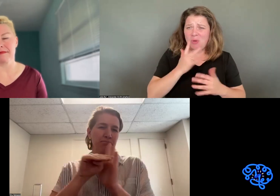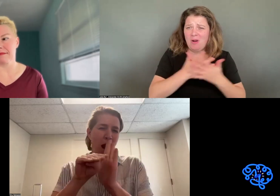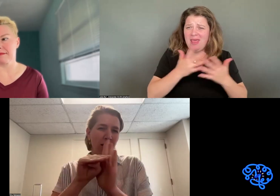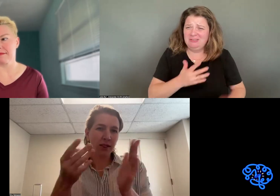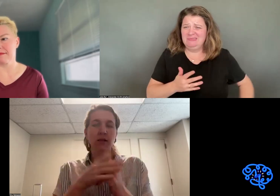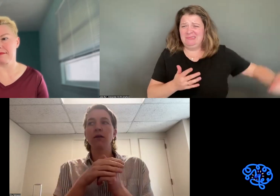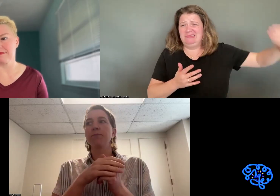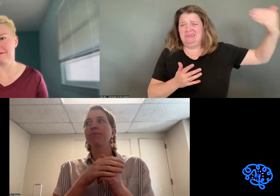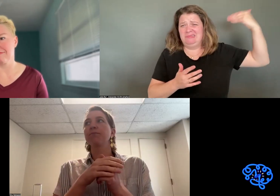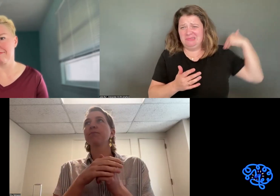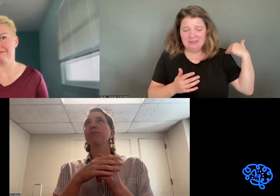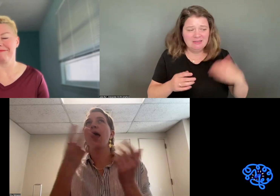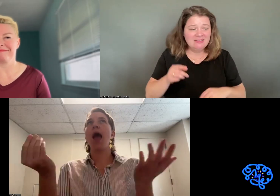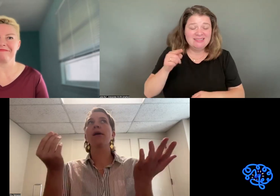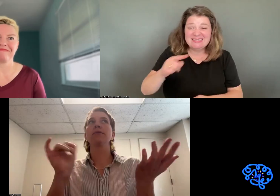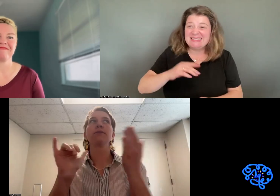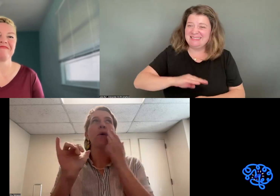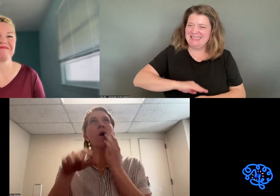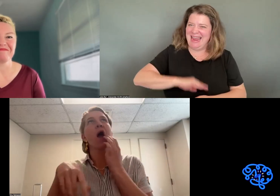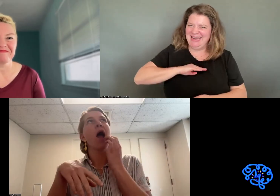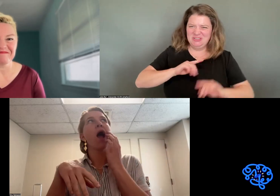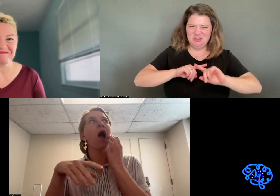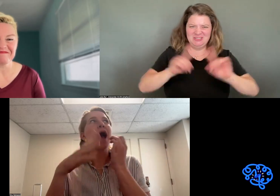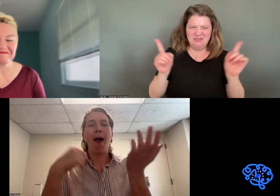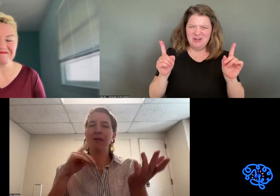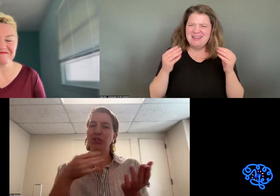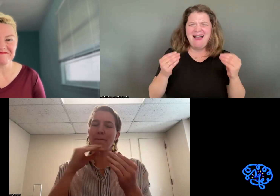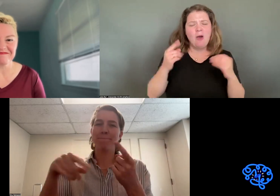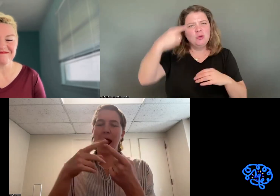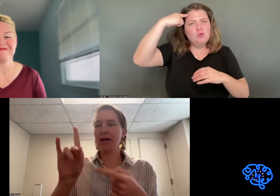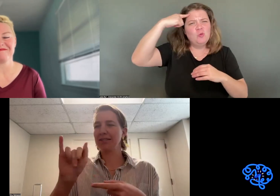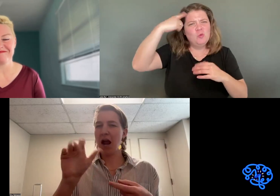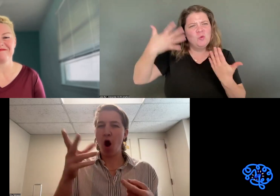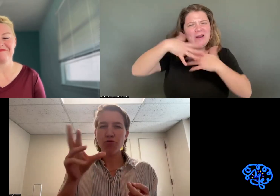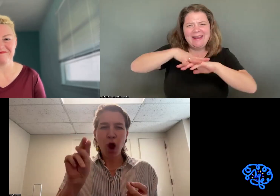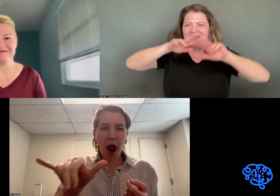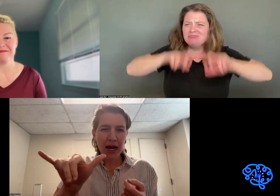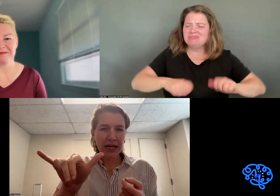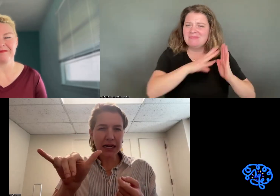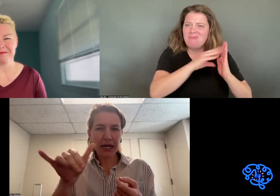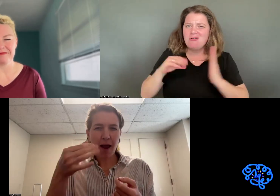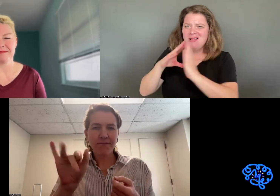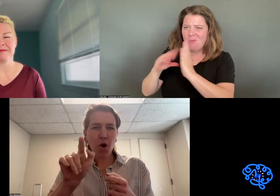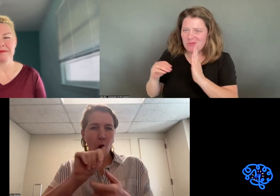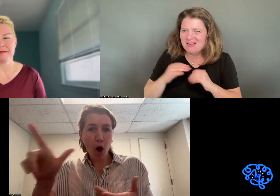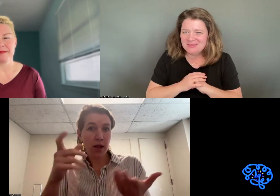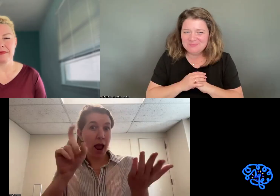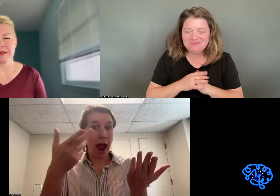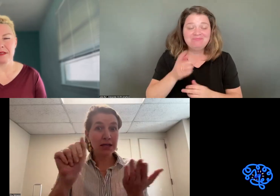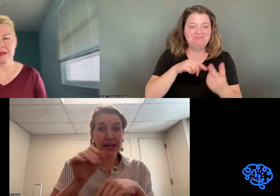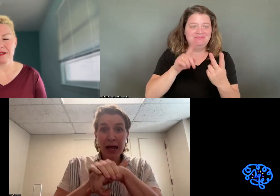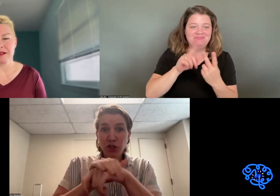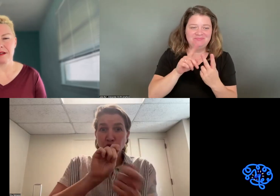for that age and language in the models? And also, I am wondering about the